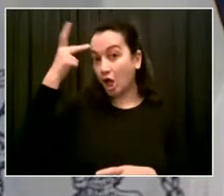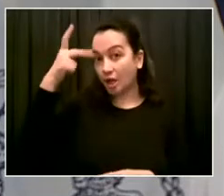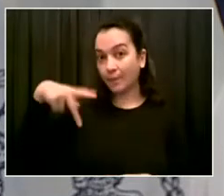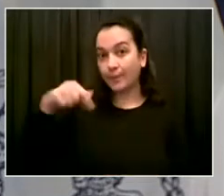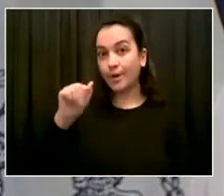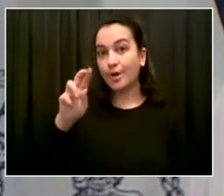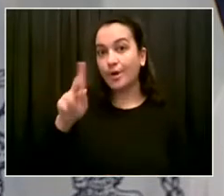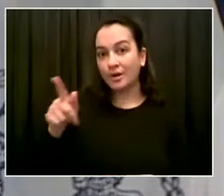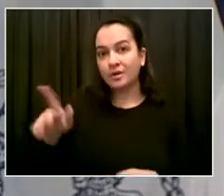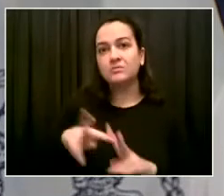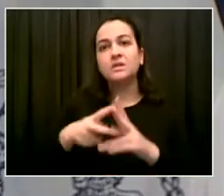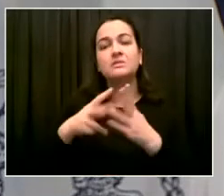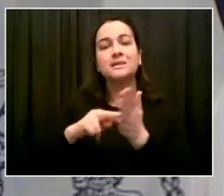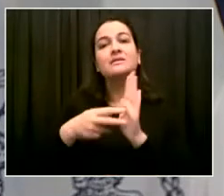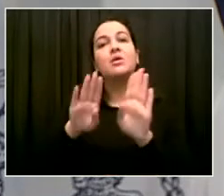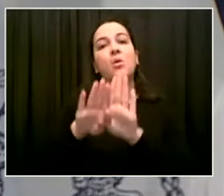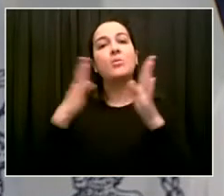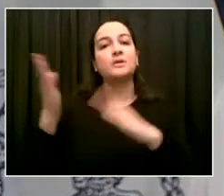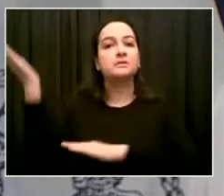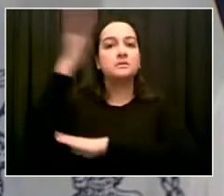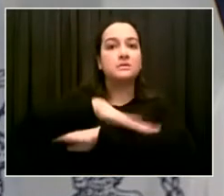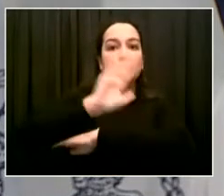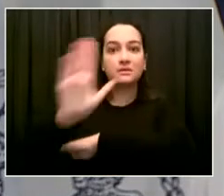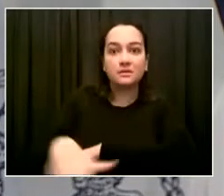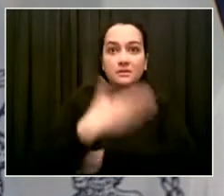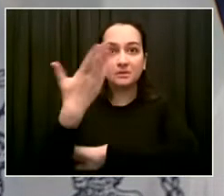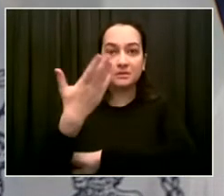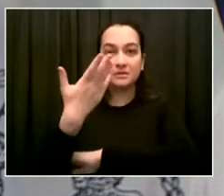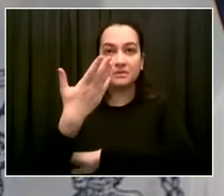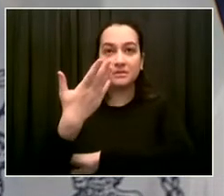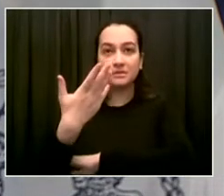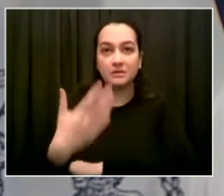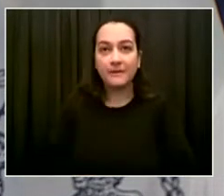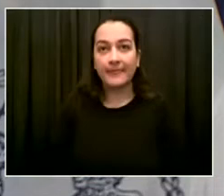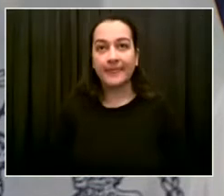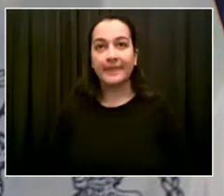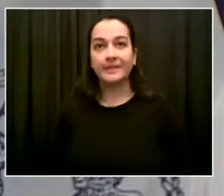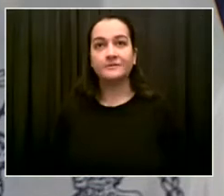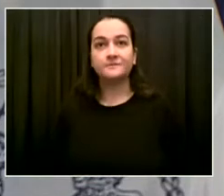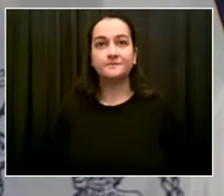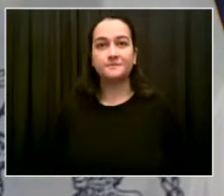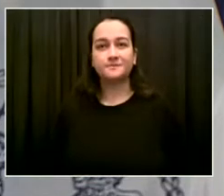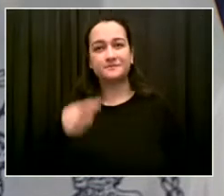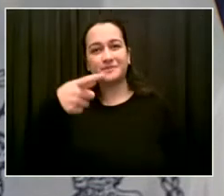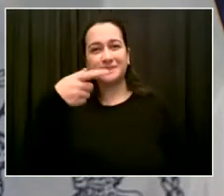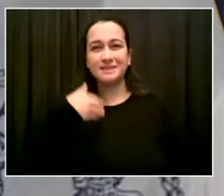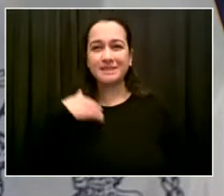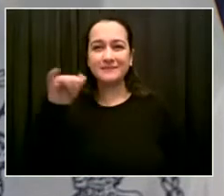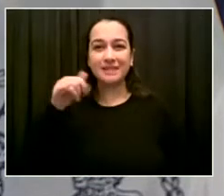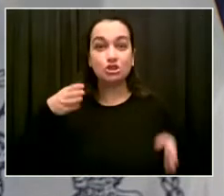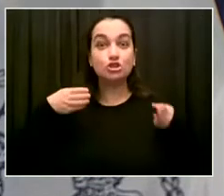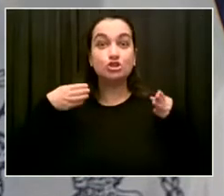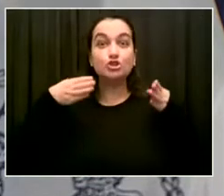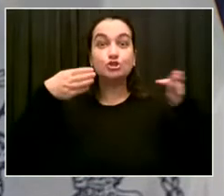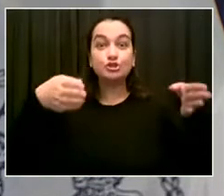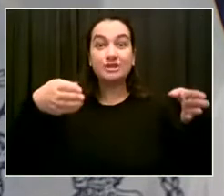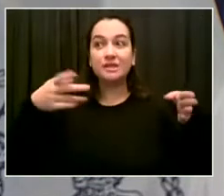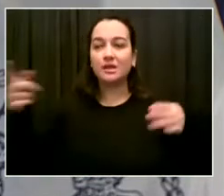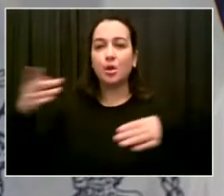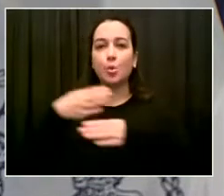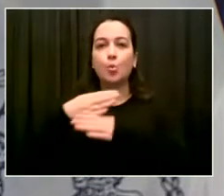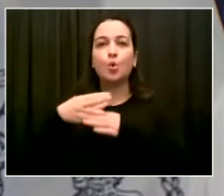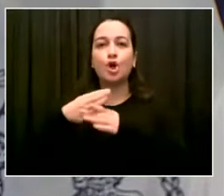all day long? Well, Gersh, I'd say, look, one, although I understand what you're saying, I